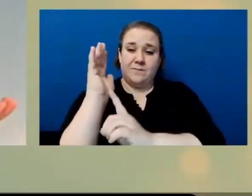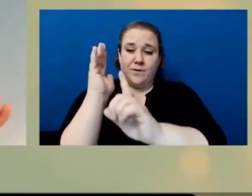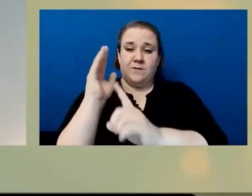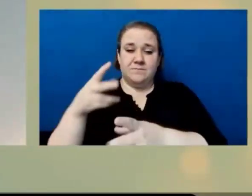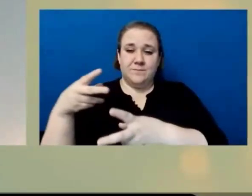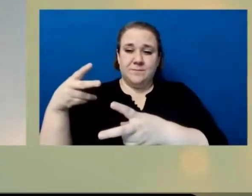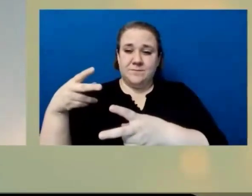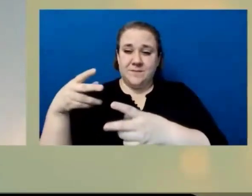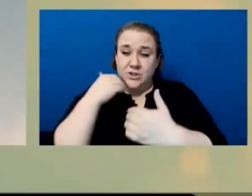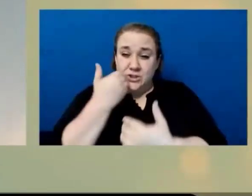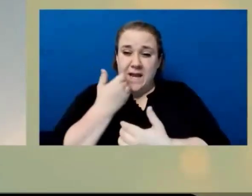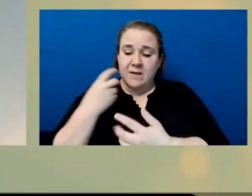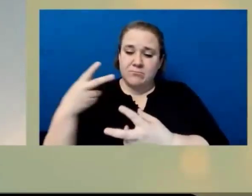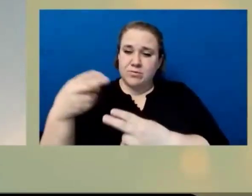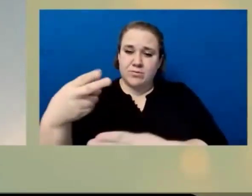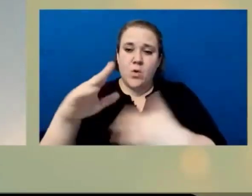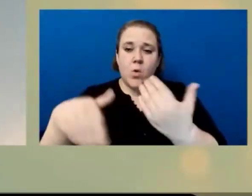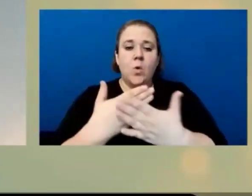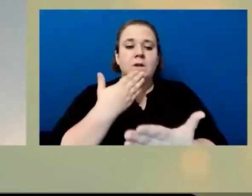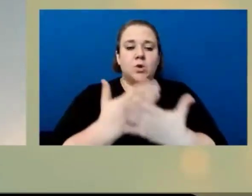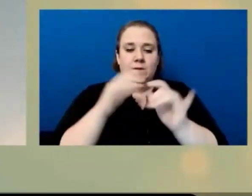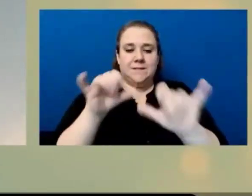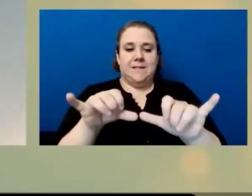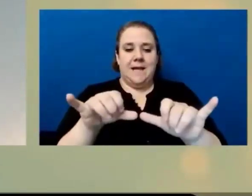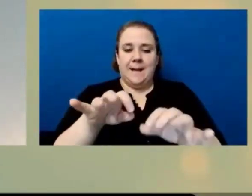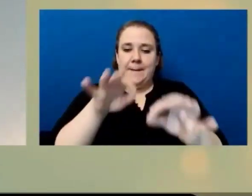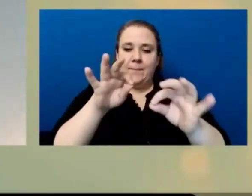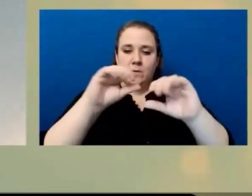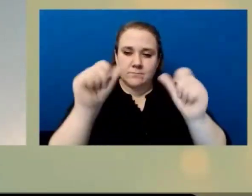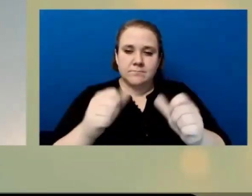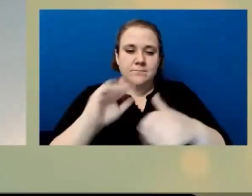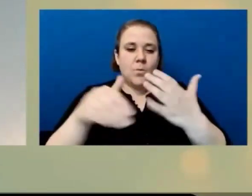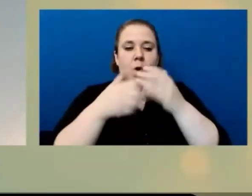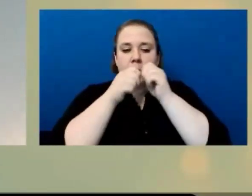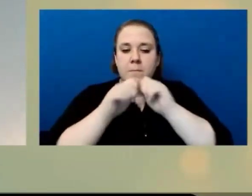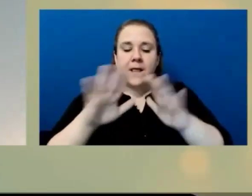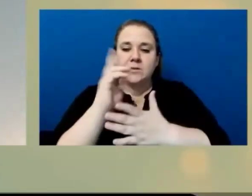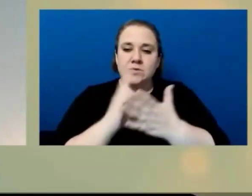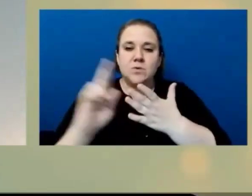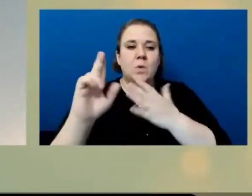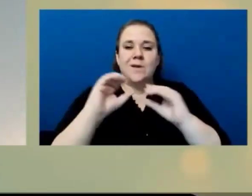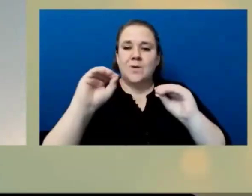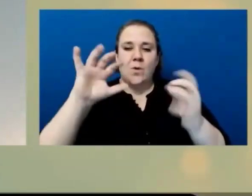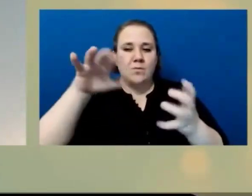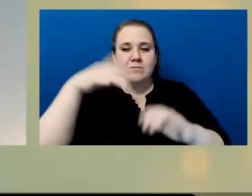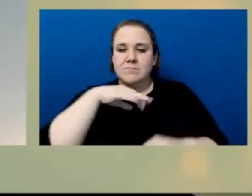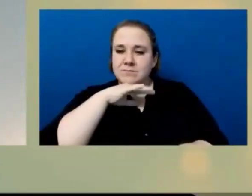And how could I not? It's in our faith to pursue that moral